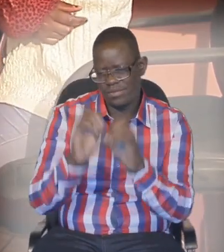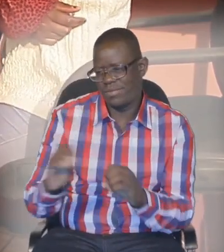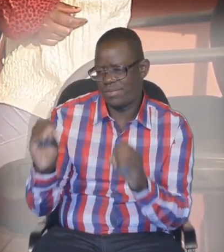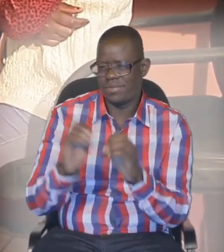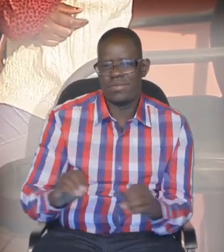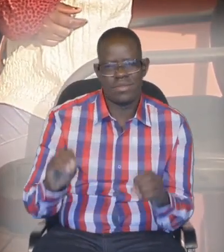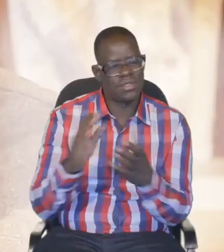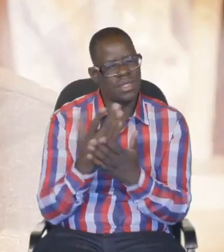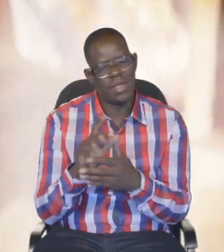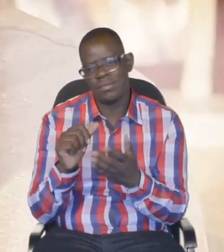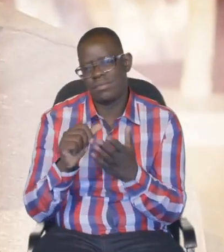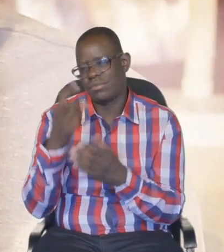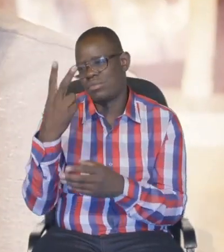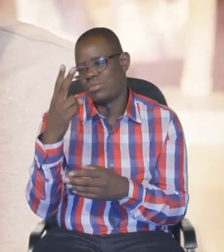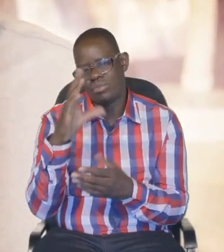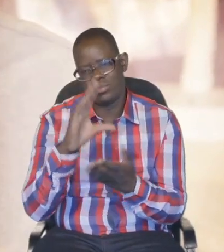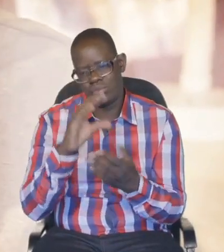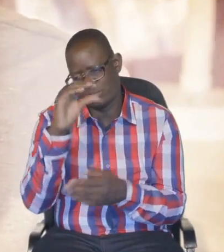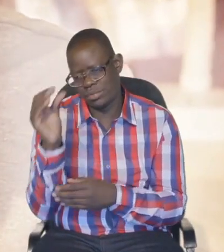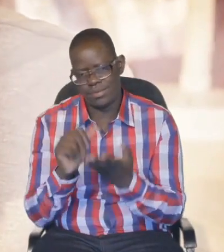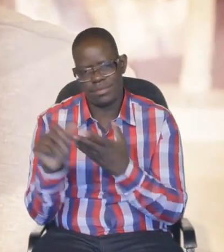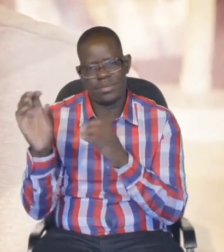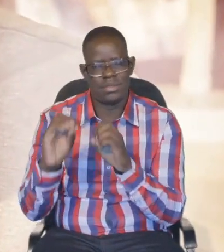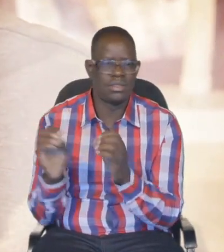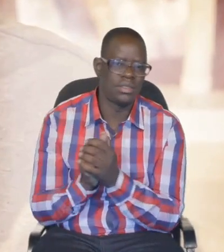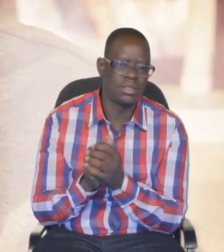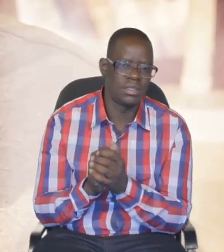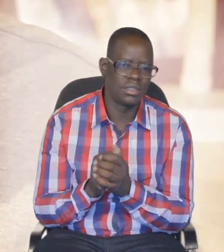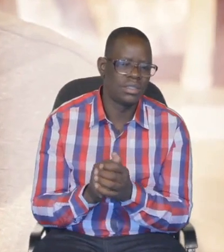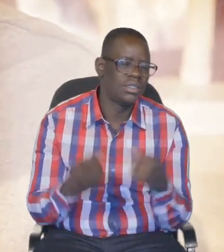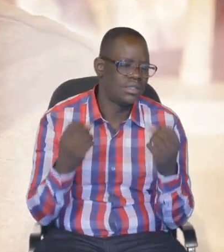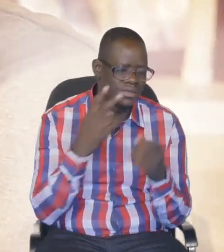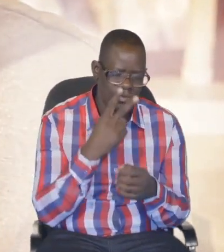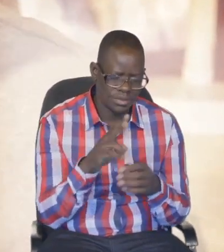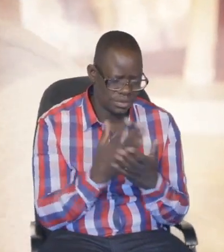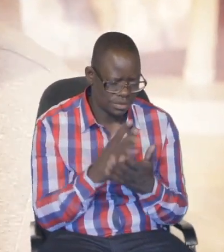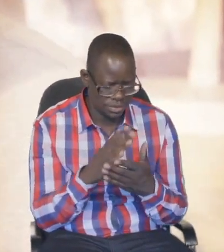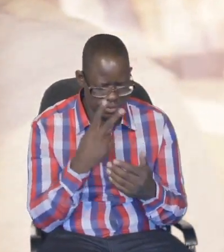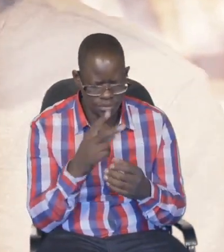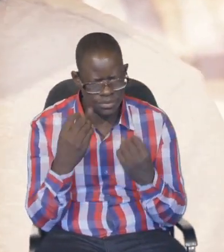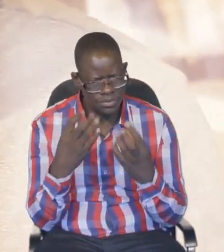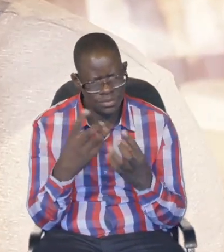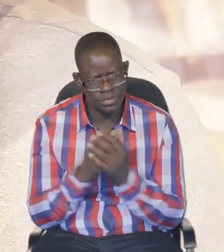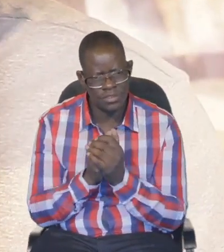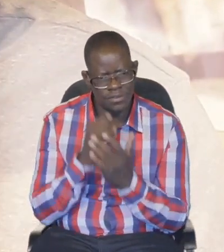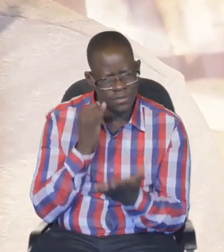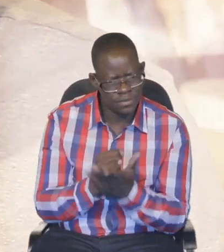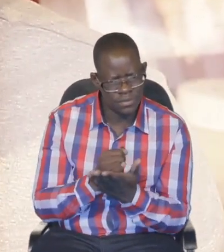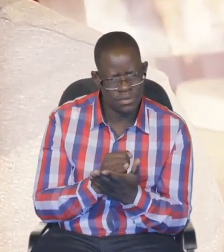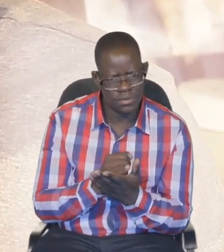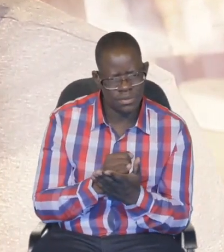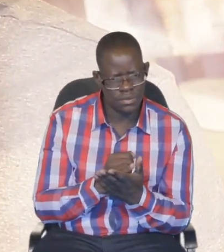1 month. Okay, I see some owes you a lot of money here. But, and Sarah, tell me, do you